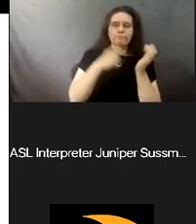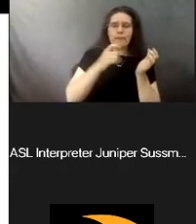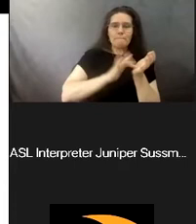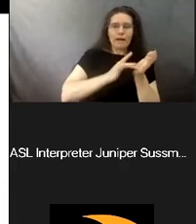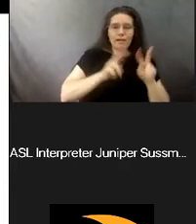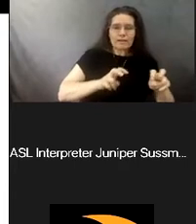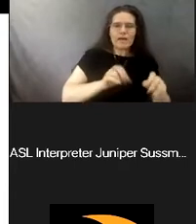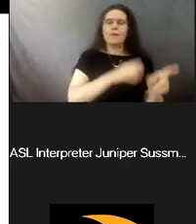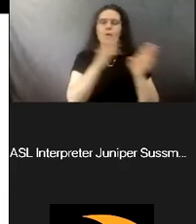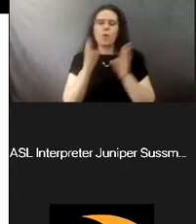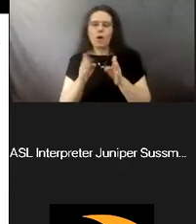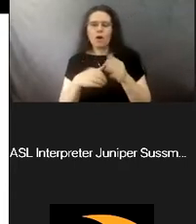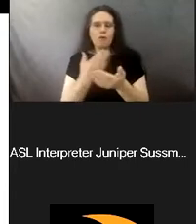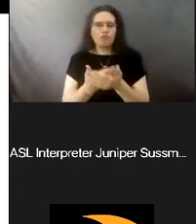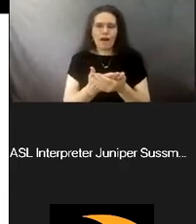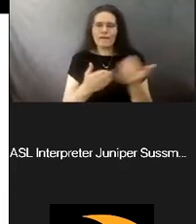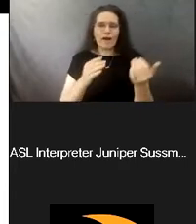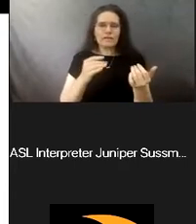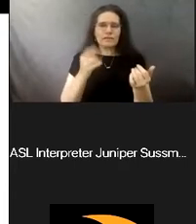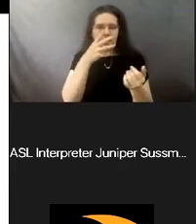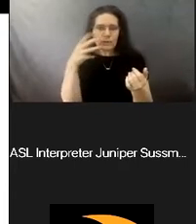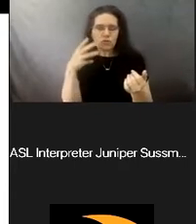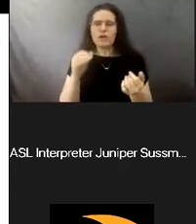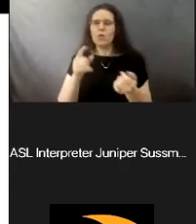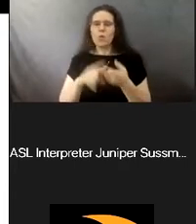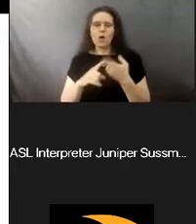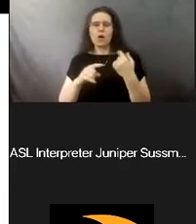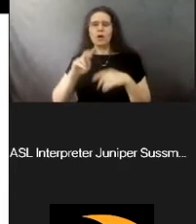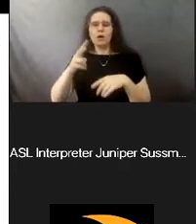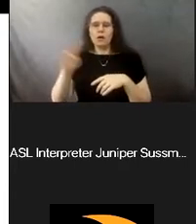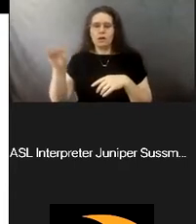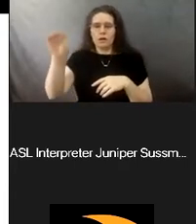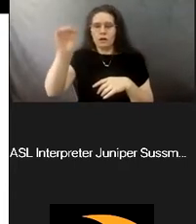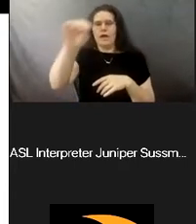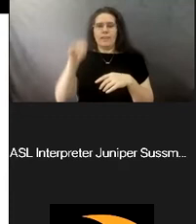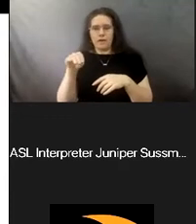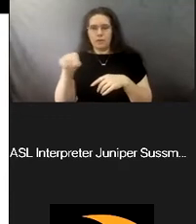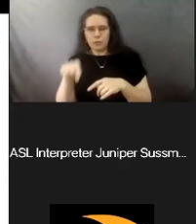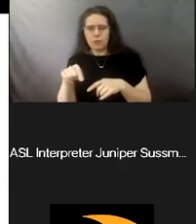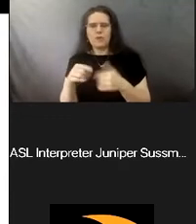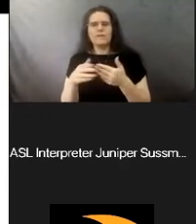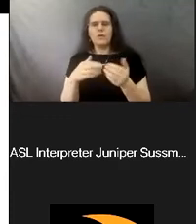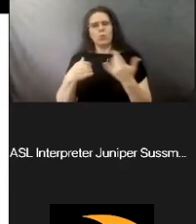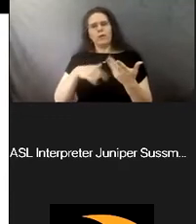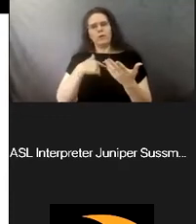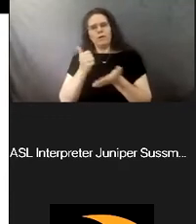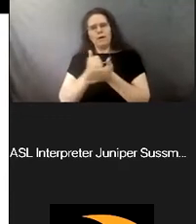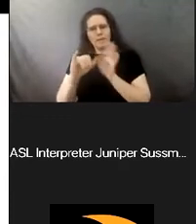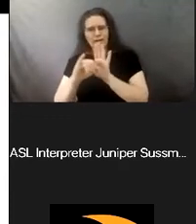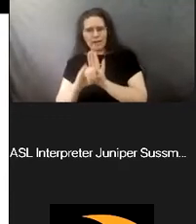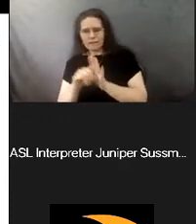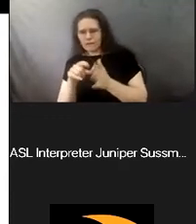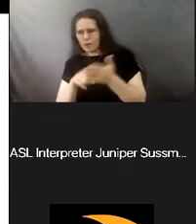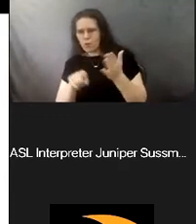whoever they are, is identifying and doing a really good job with figuring out what are the healthcare needs of this